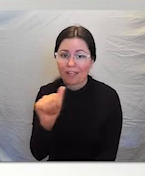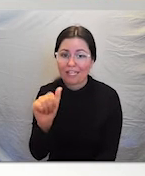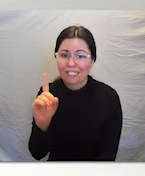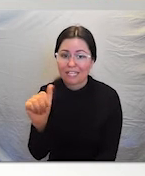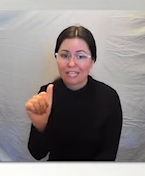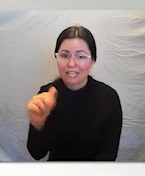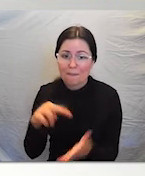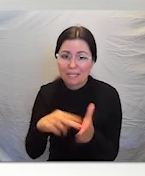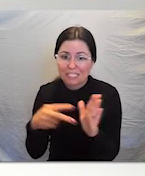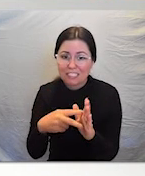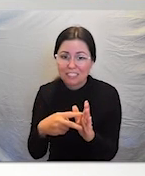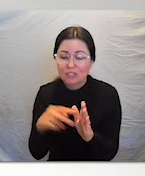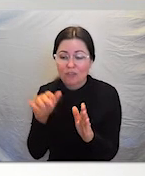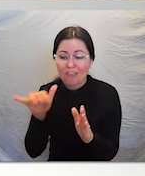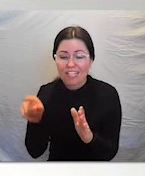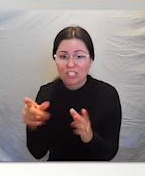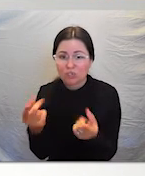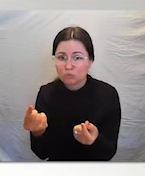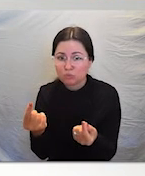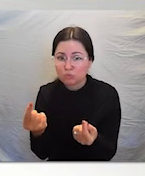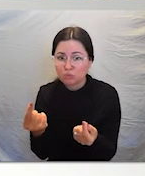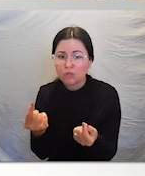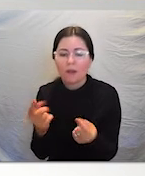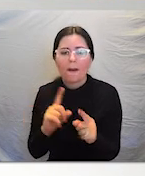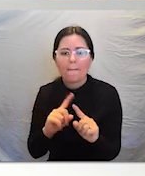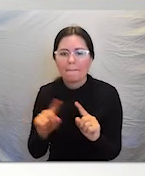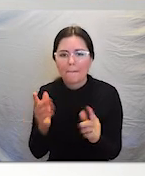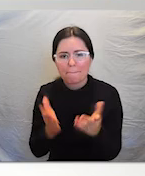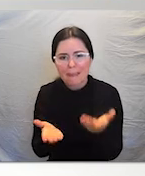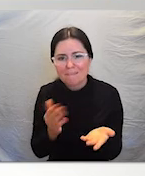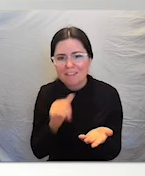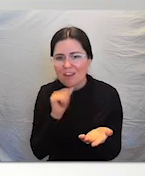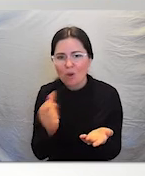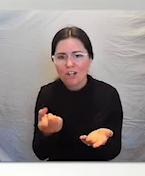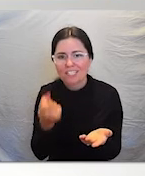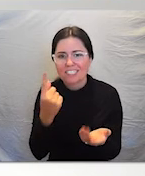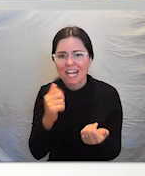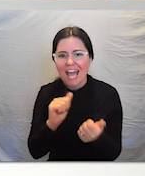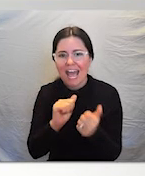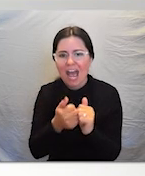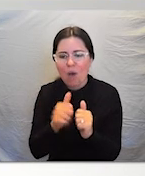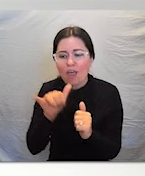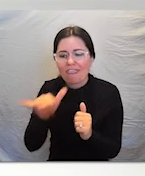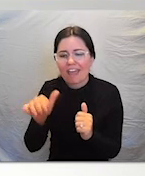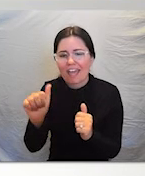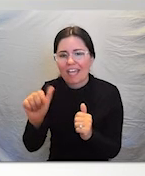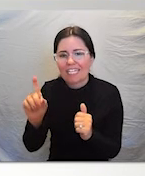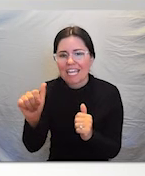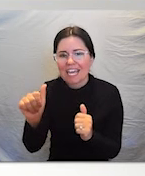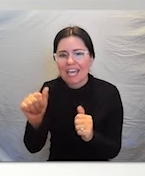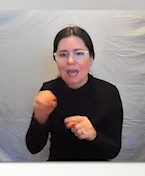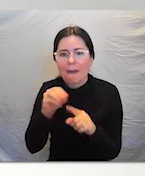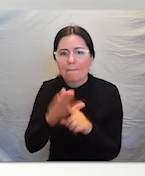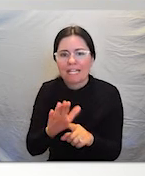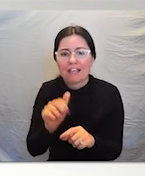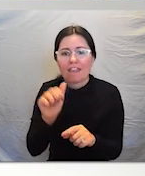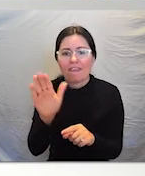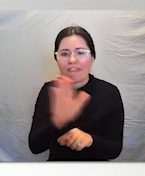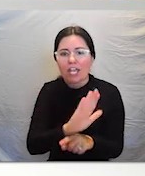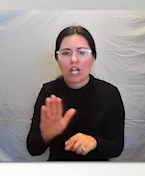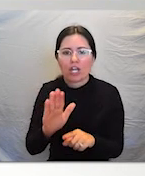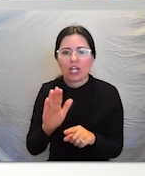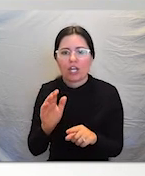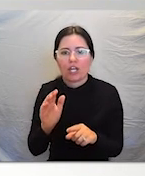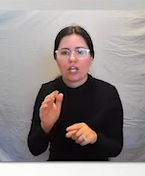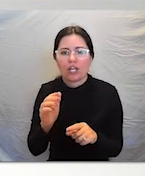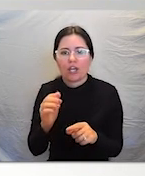does, but they don't understand how it impacts their ability to